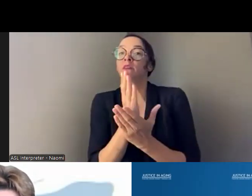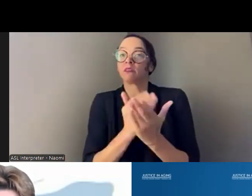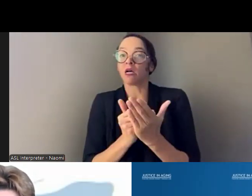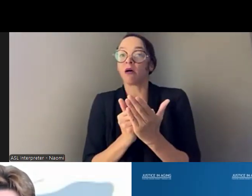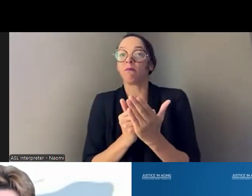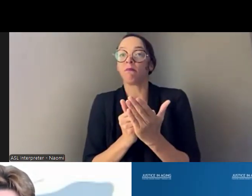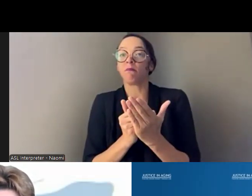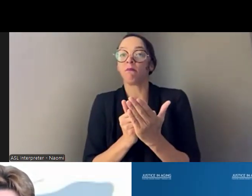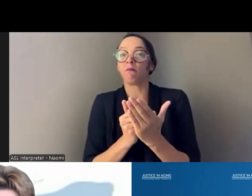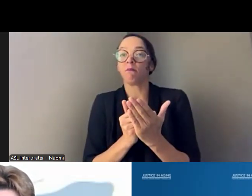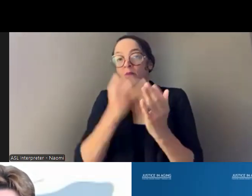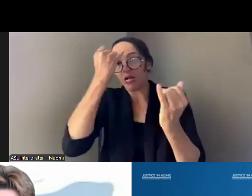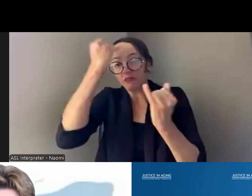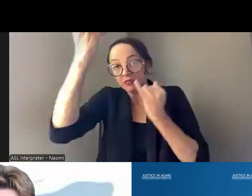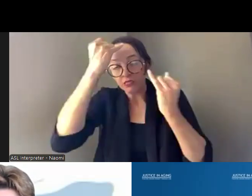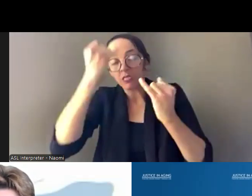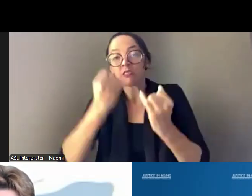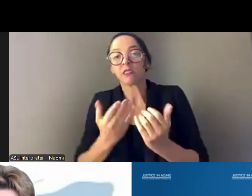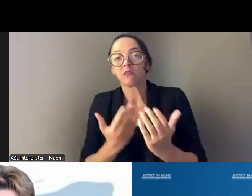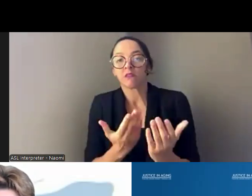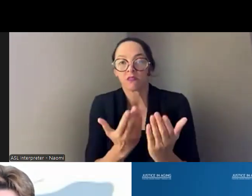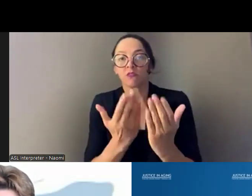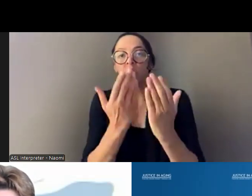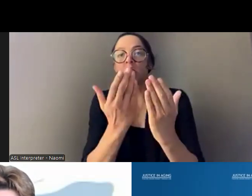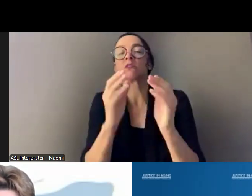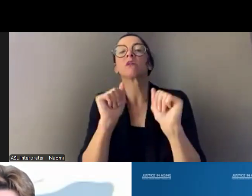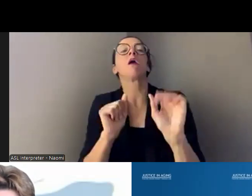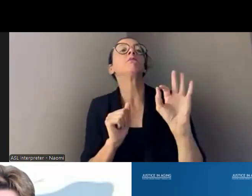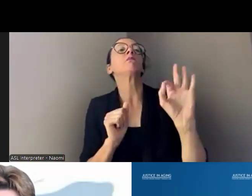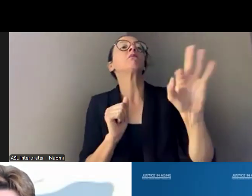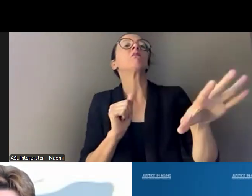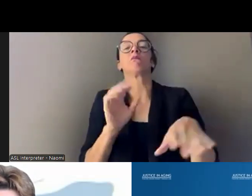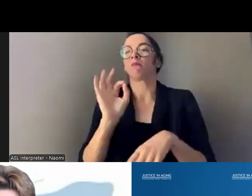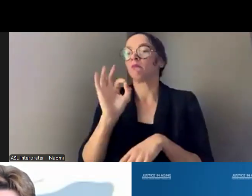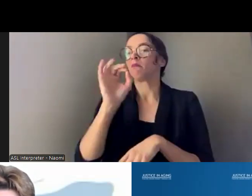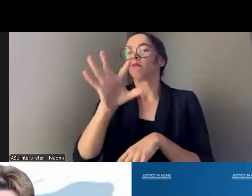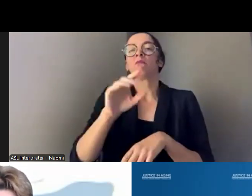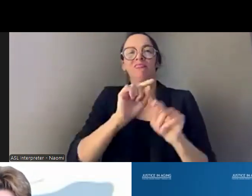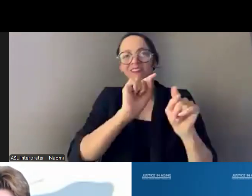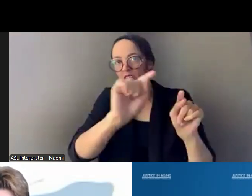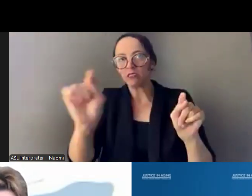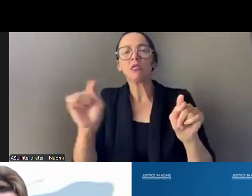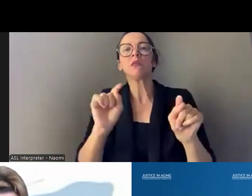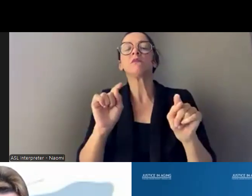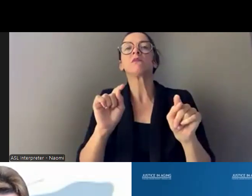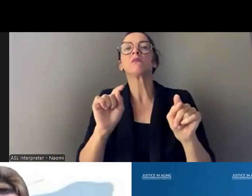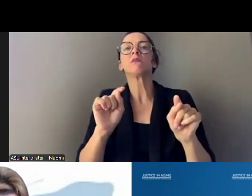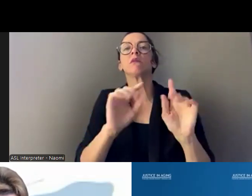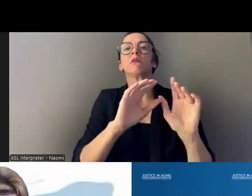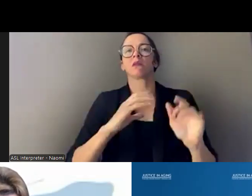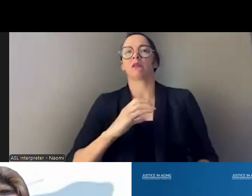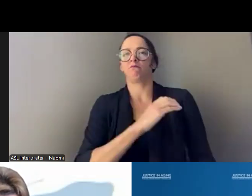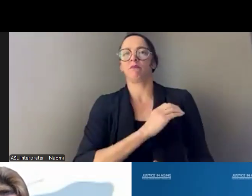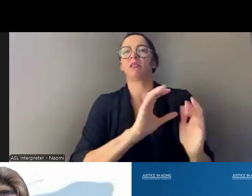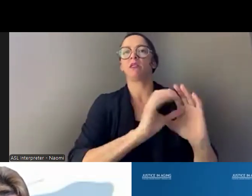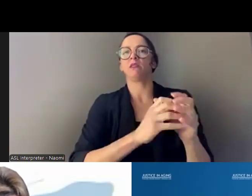rural accessibility and equity as far as transportation that way. And I think that's something that committee has been